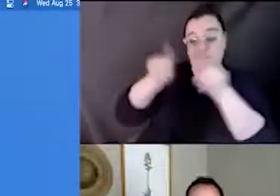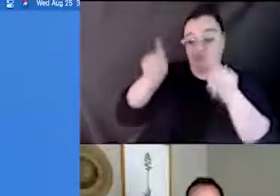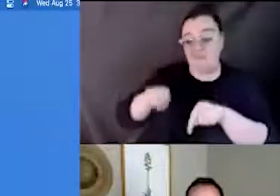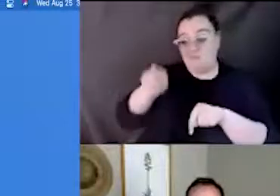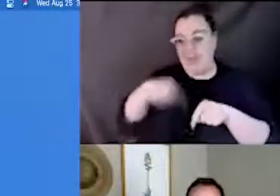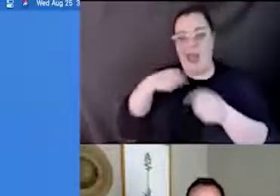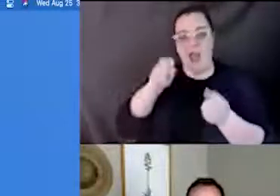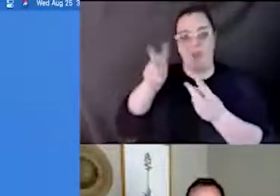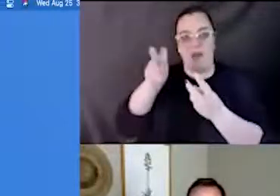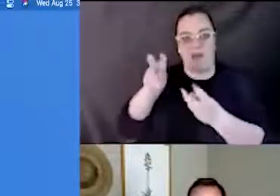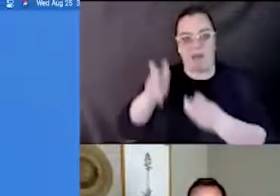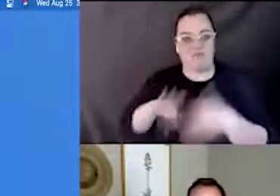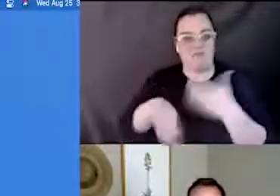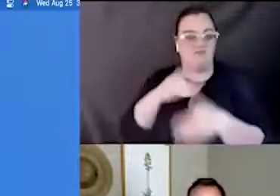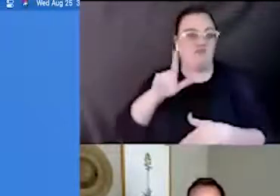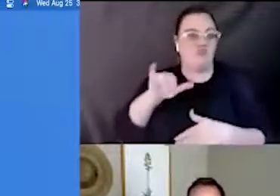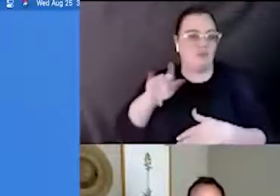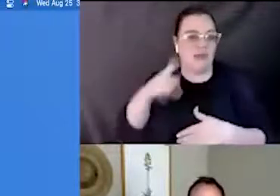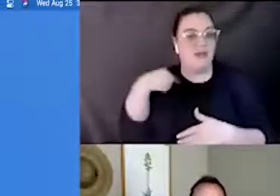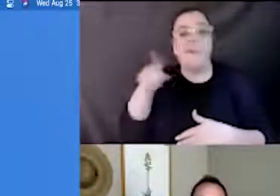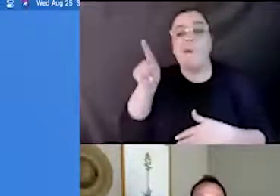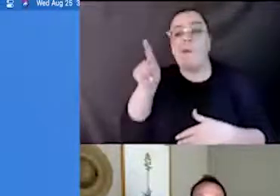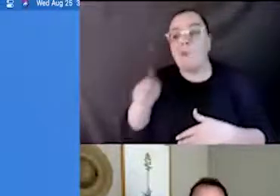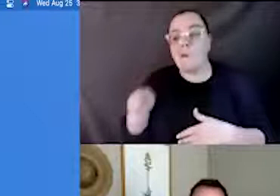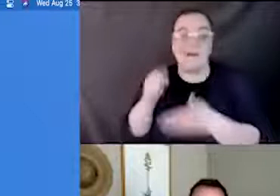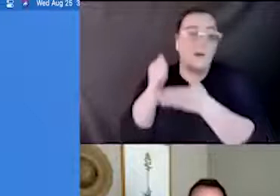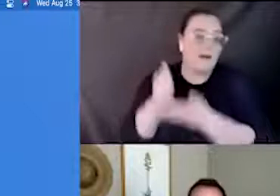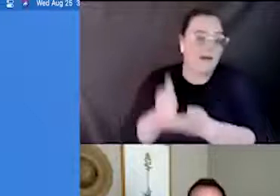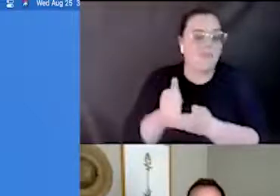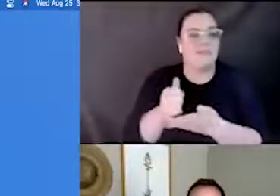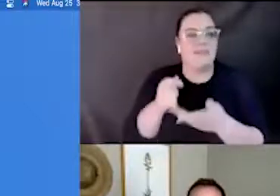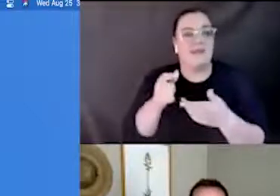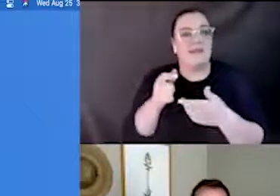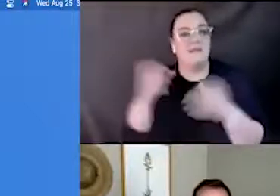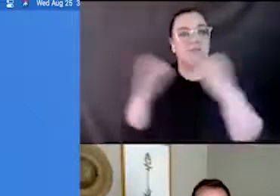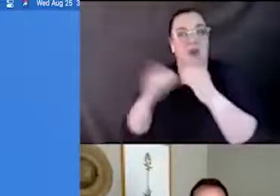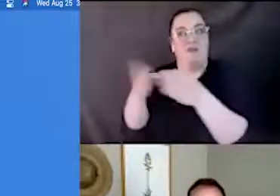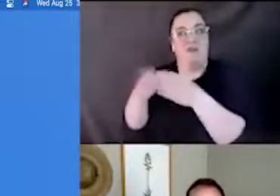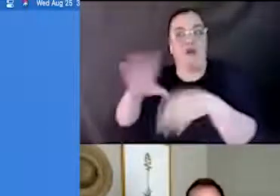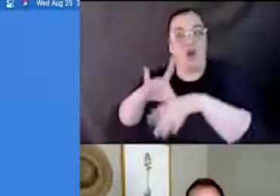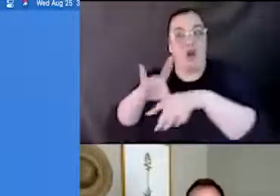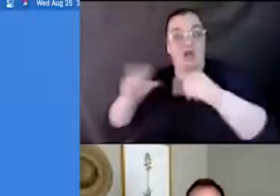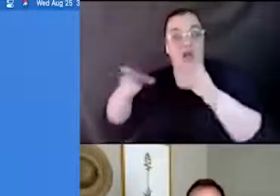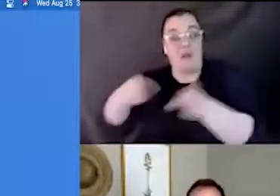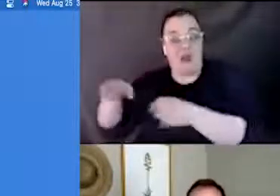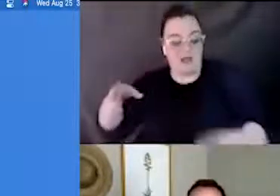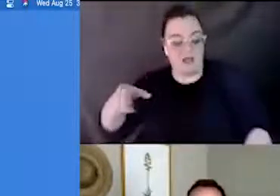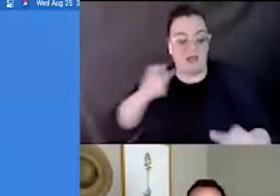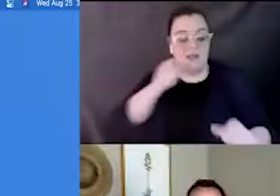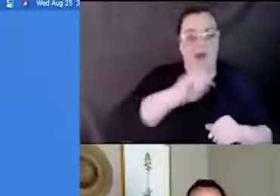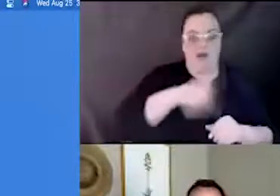for earthquake preparedness and mitigation issues beyond ShakeOut. Look there, it's there.